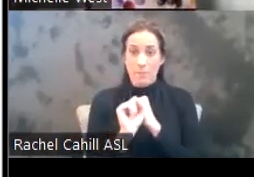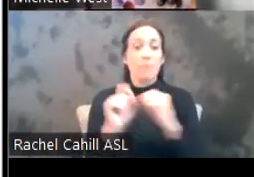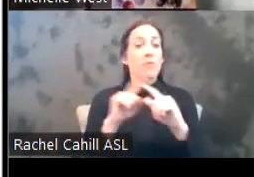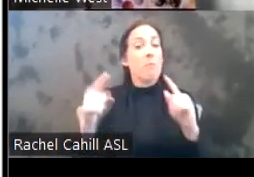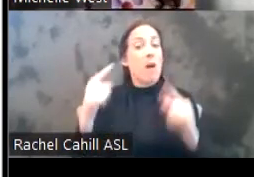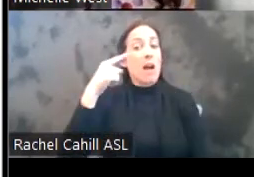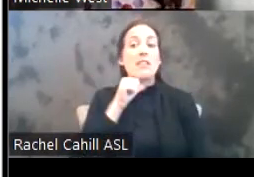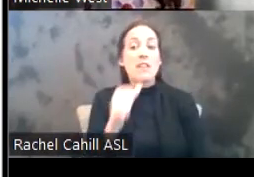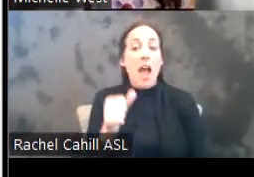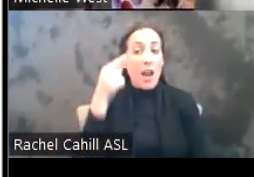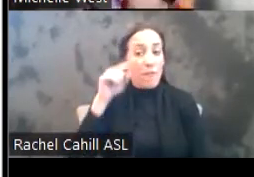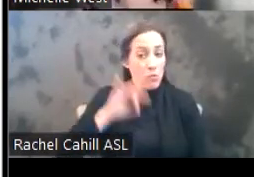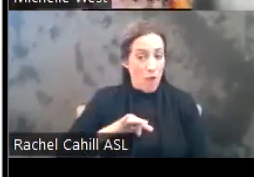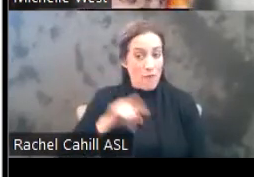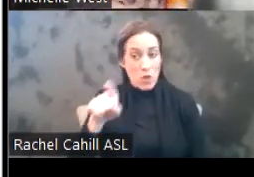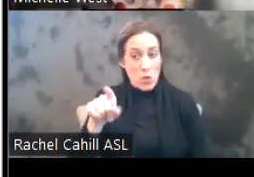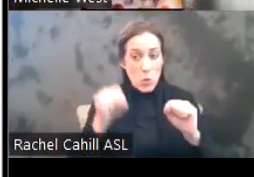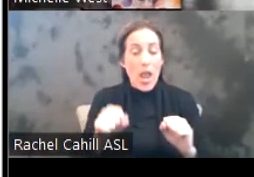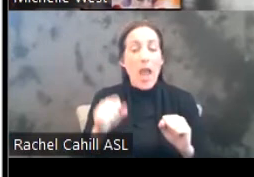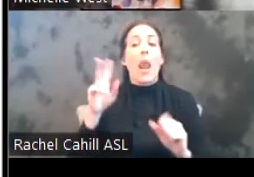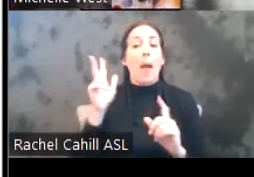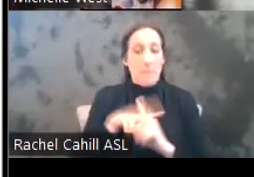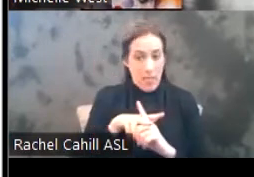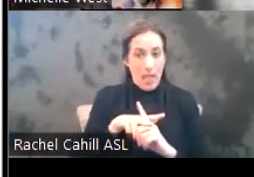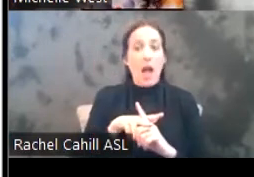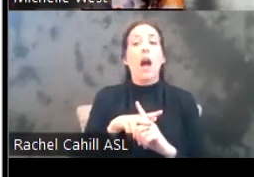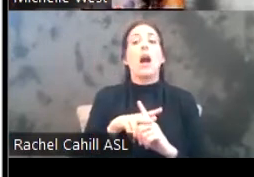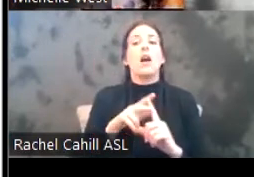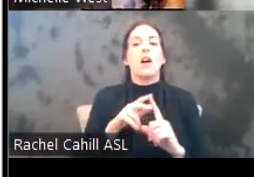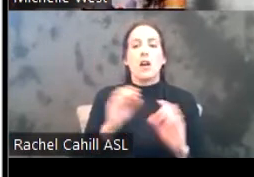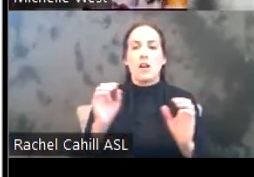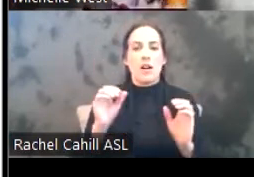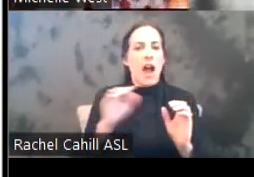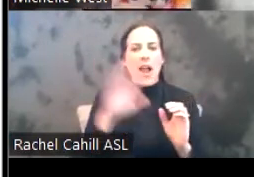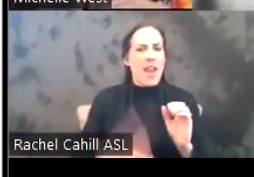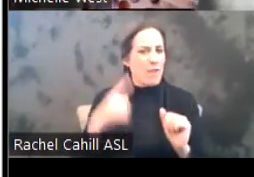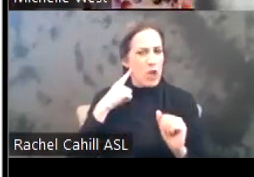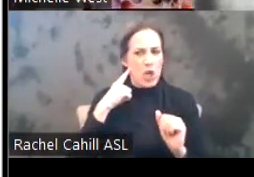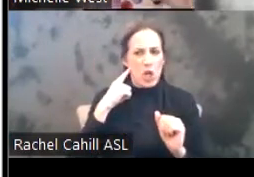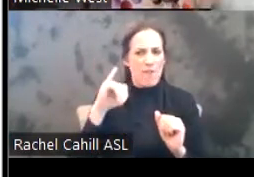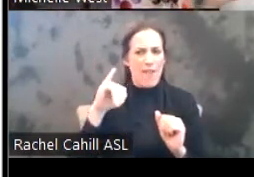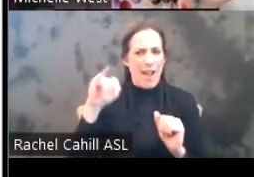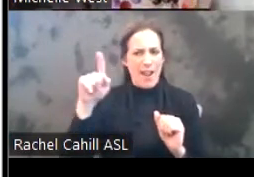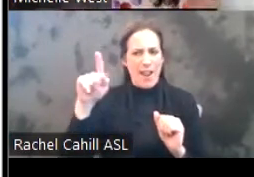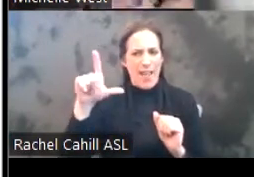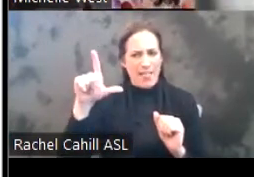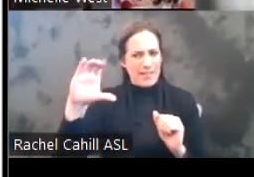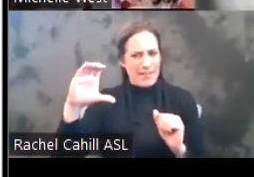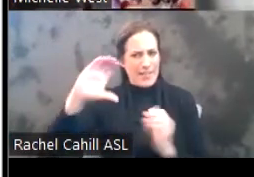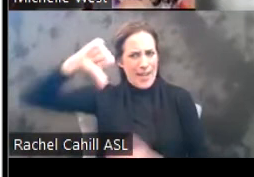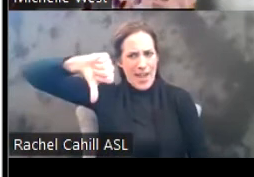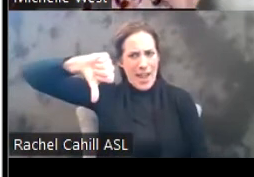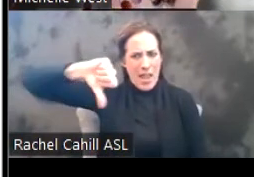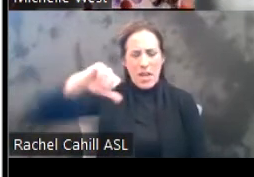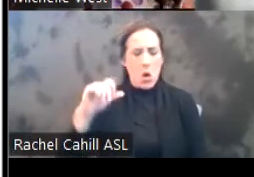nonprofit, you can apply for this. And I haven't known any centers so far who have gotten denied. Everyone I know has.